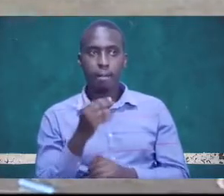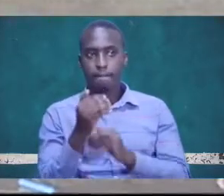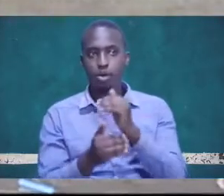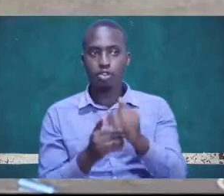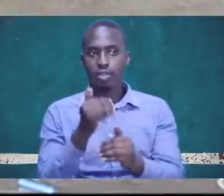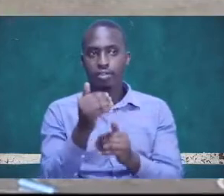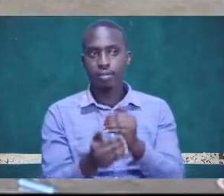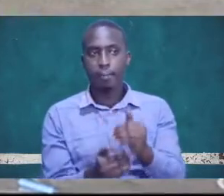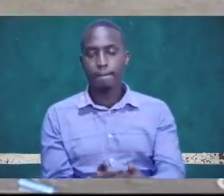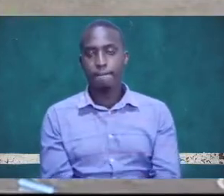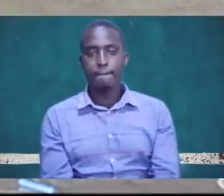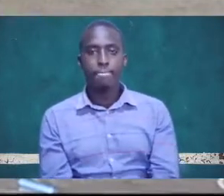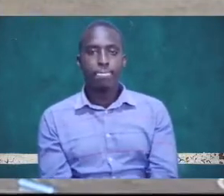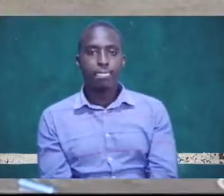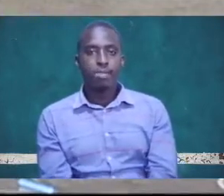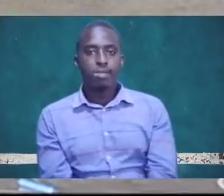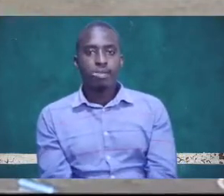process.